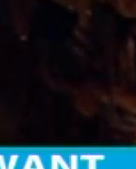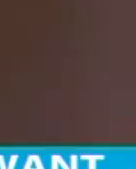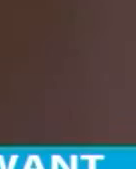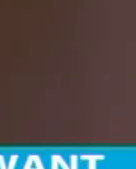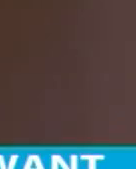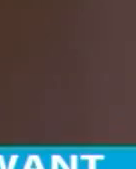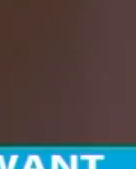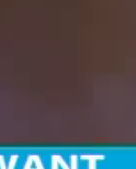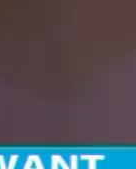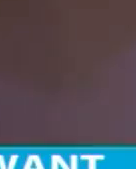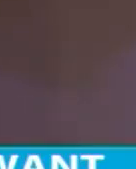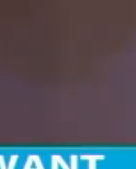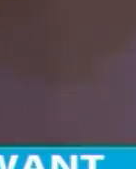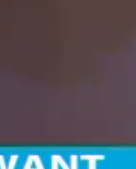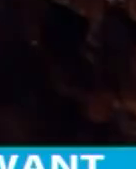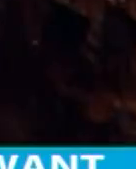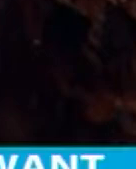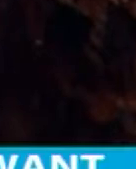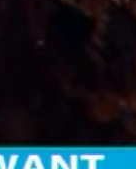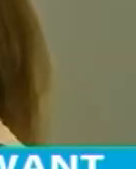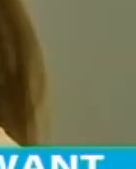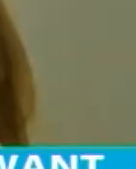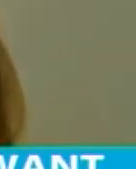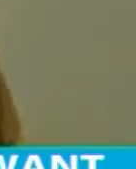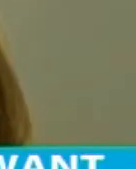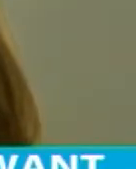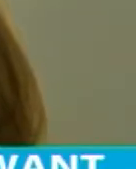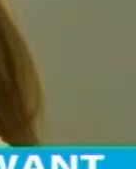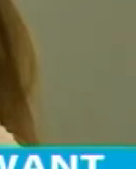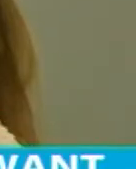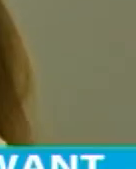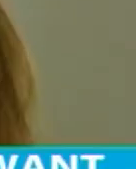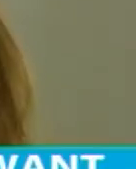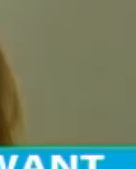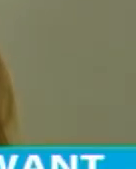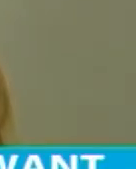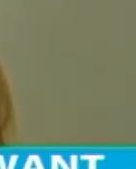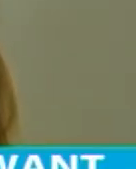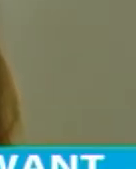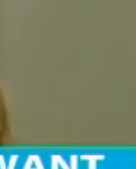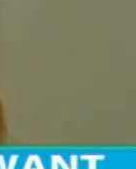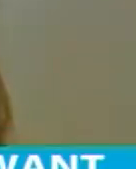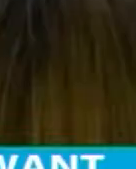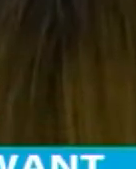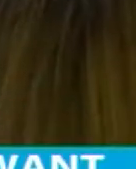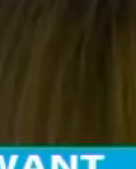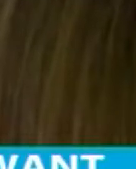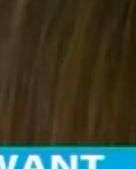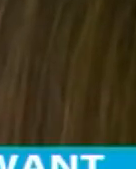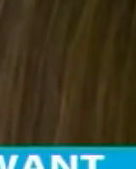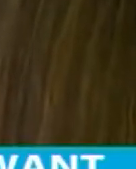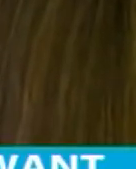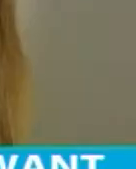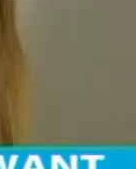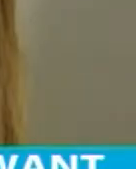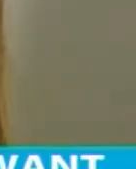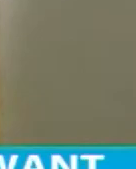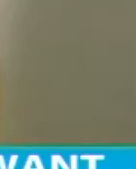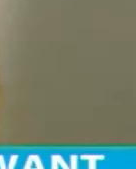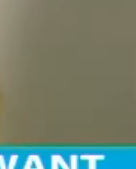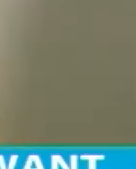accomplice here inside. Otherwise, they wouldn't have made it. And if I don't want her near me, it's to protect her. It's for her own good. To protect her from